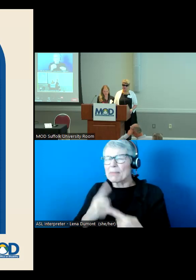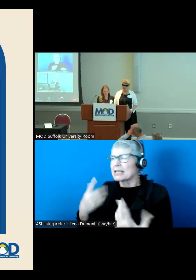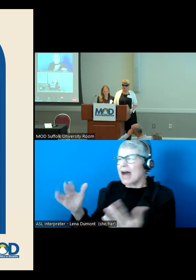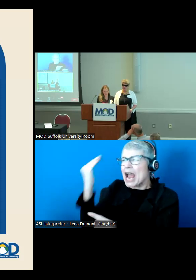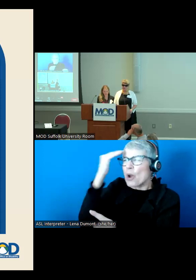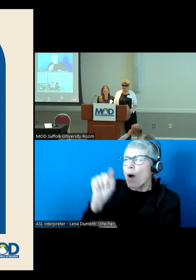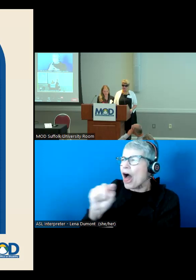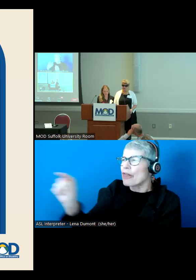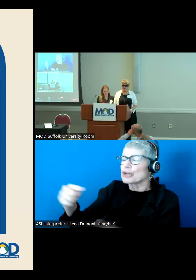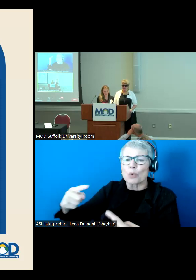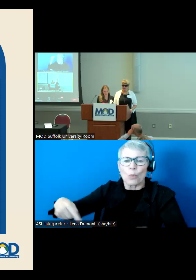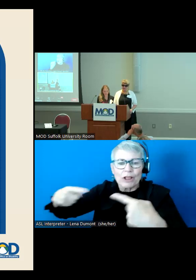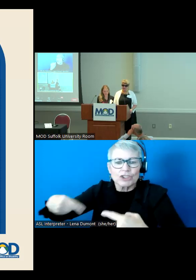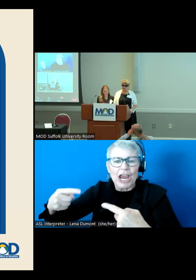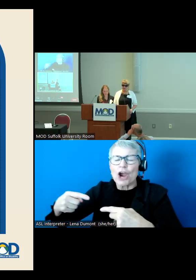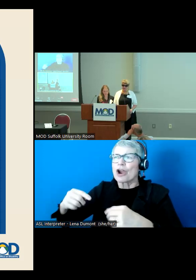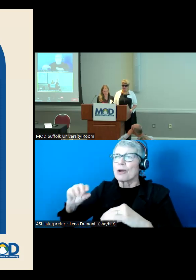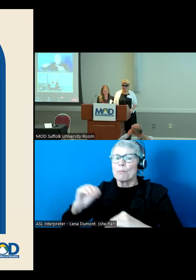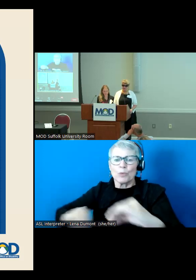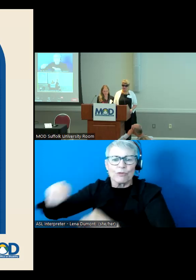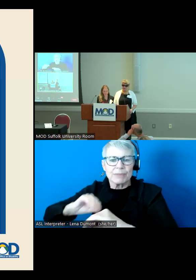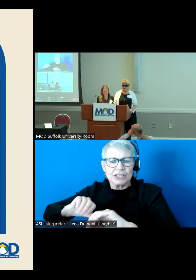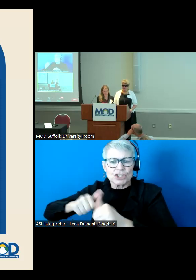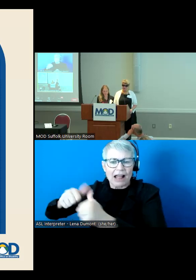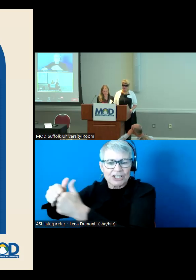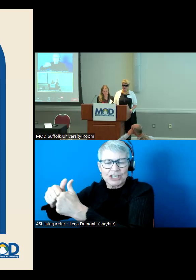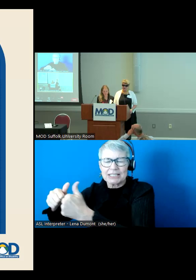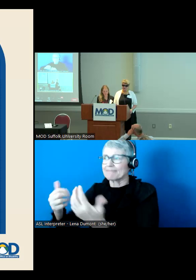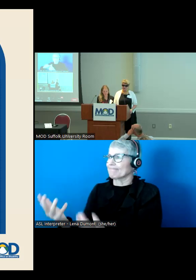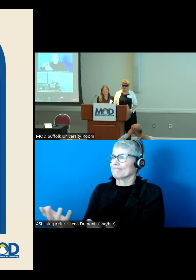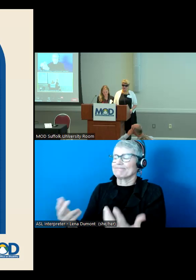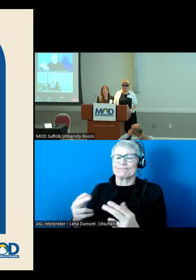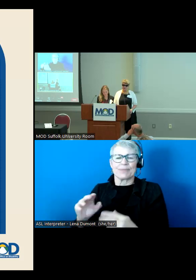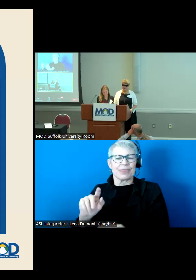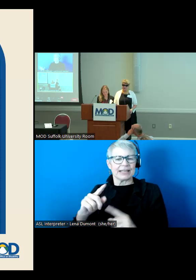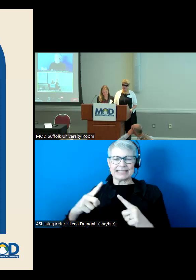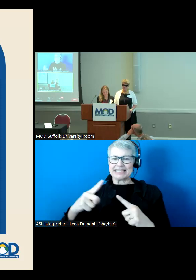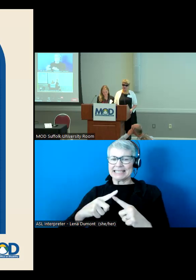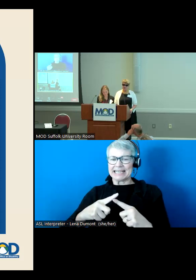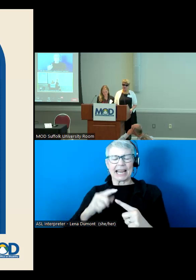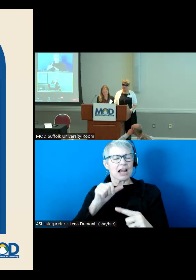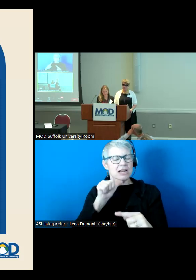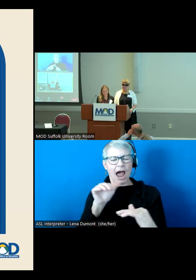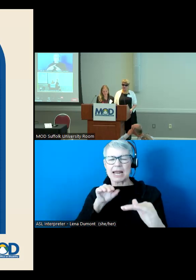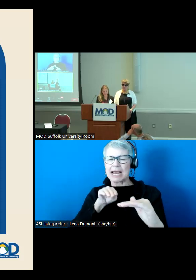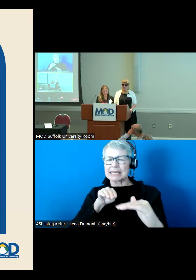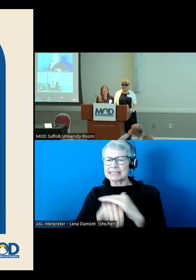challenges that were wheelchair users, you know, the T was not accessible. We'll get into more of